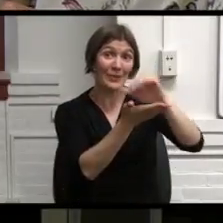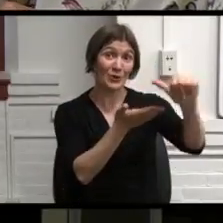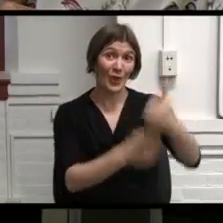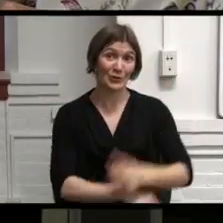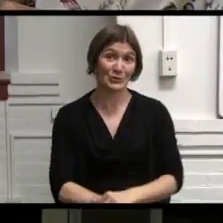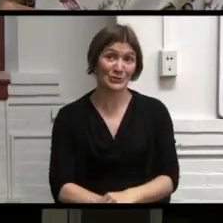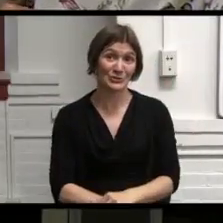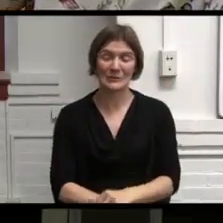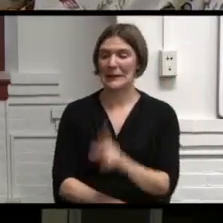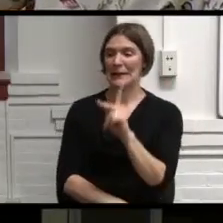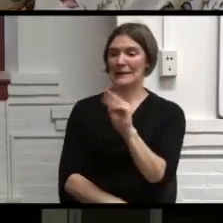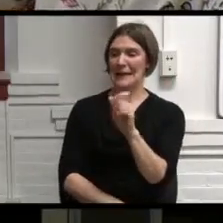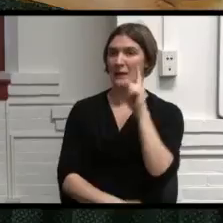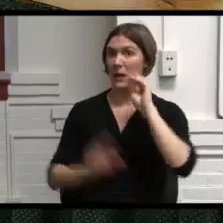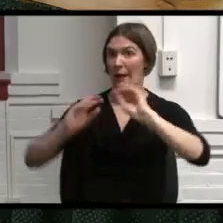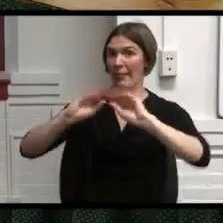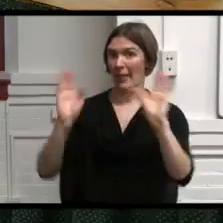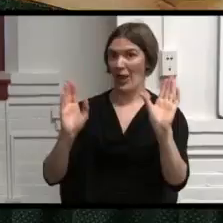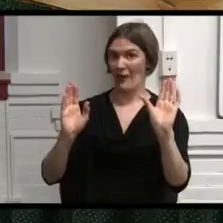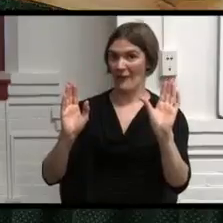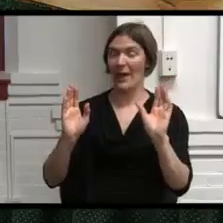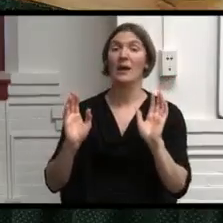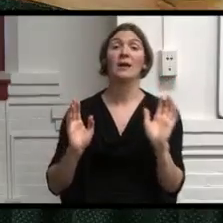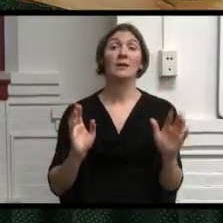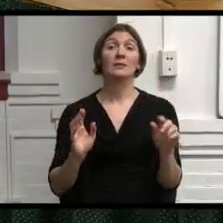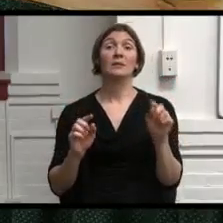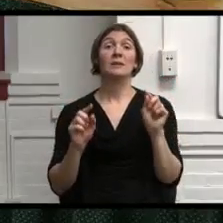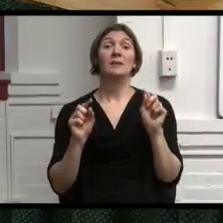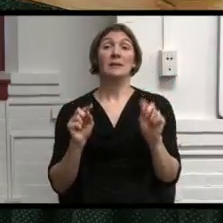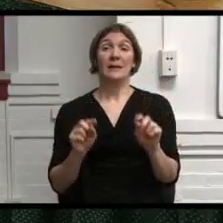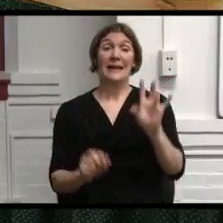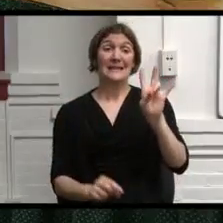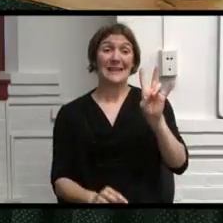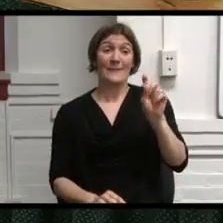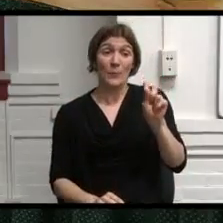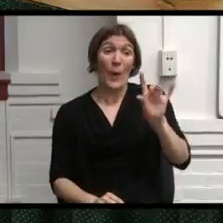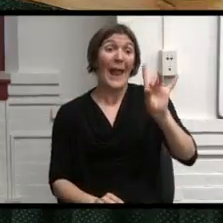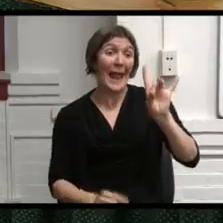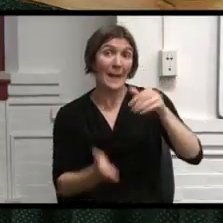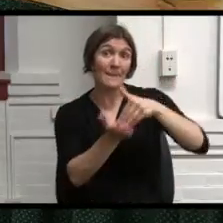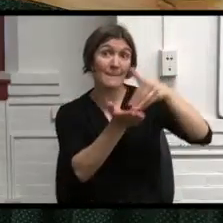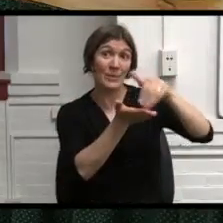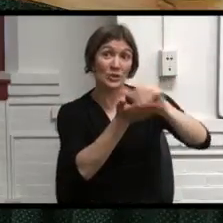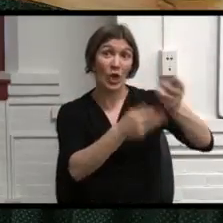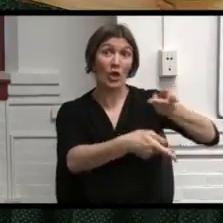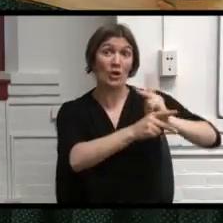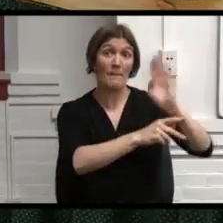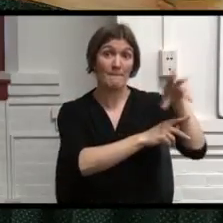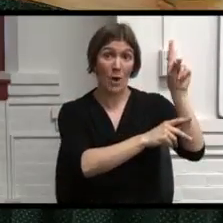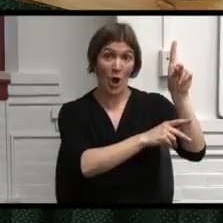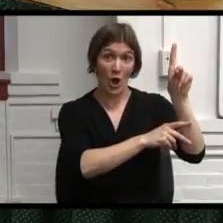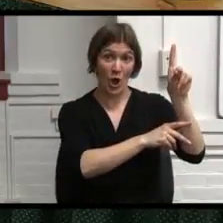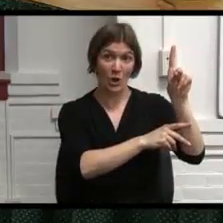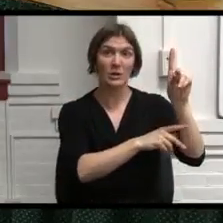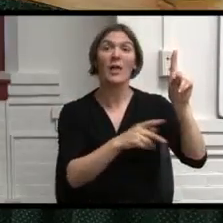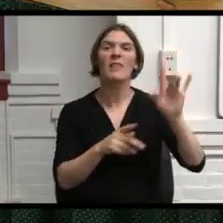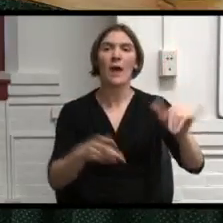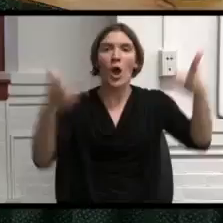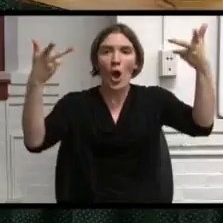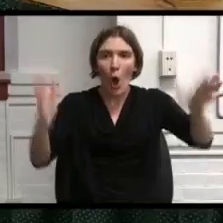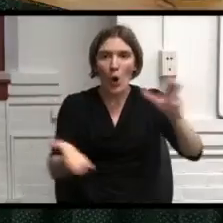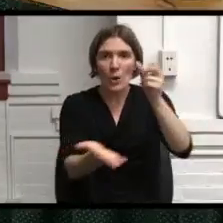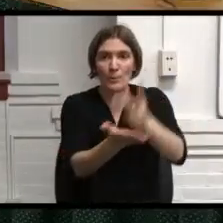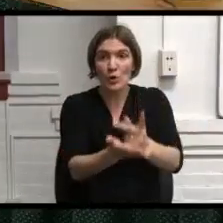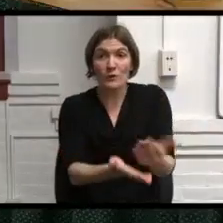so just to be clear, this is for, as you just said, the $7.8 million. And this was what was approved at